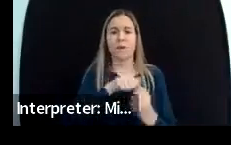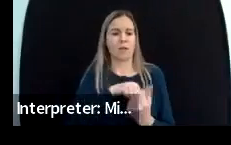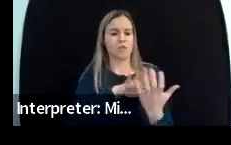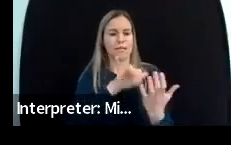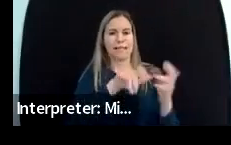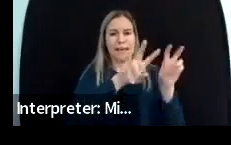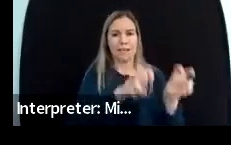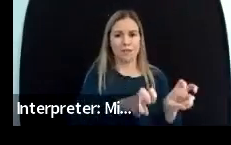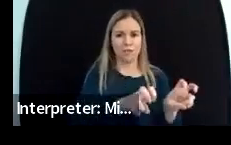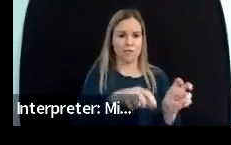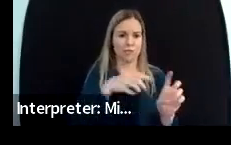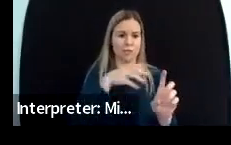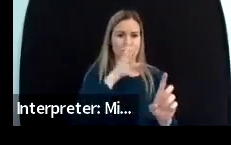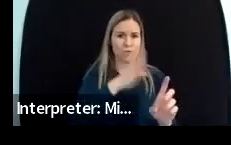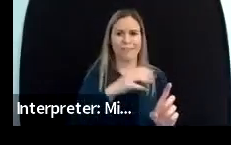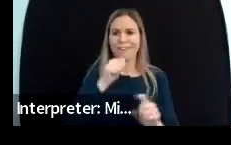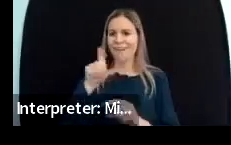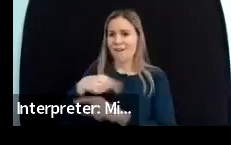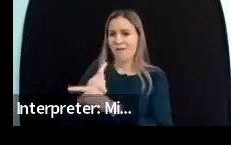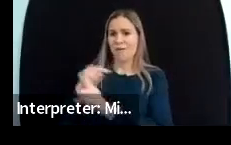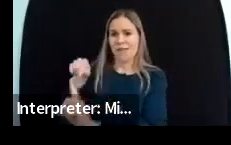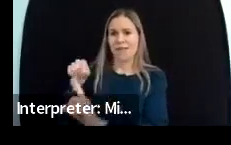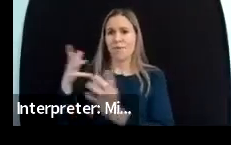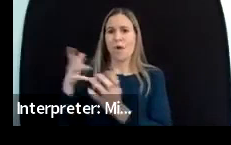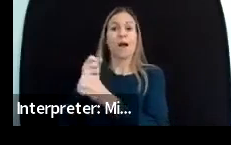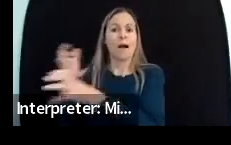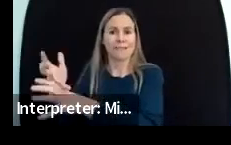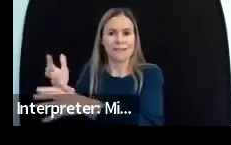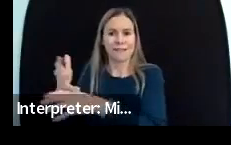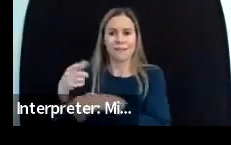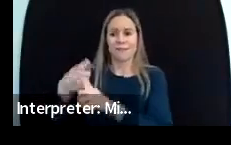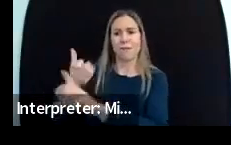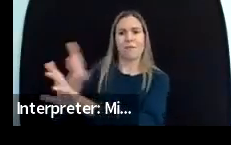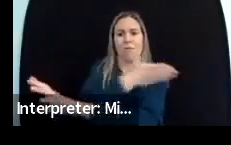on opioid analgesic agents as the cause of harm.